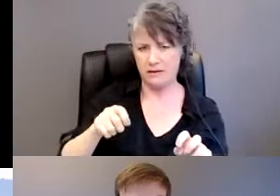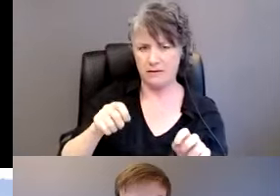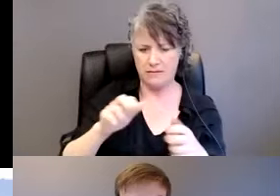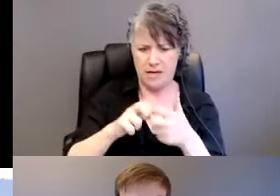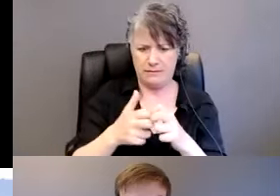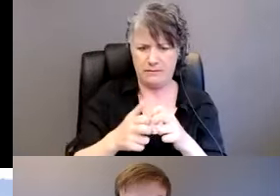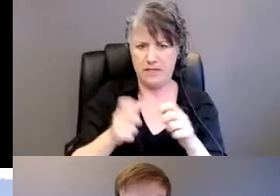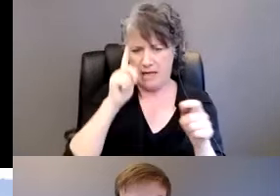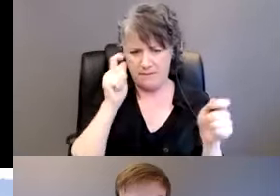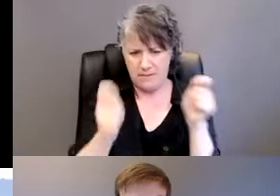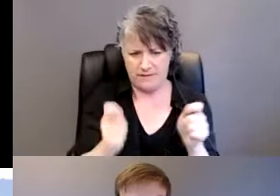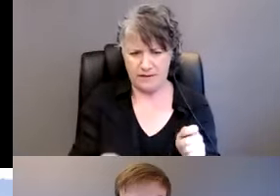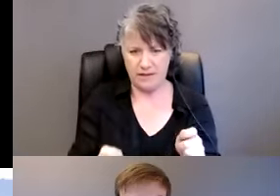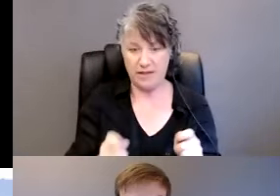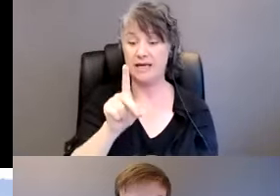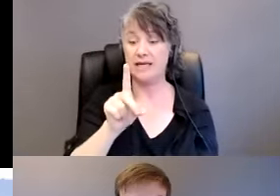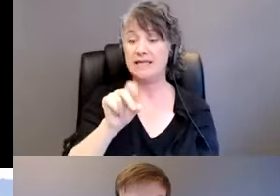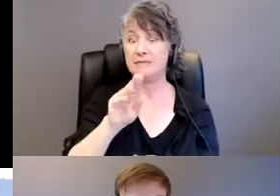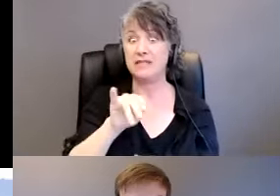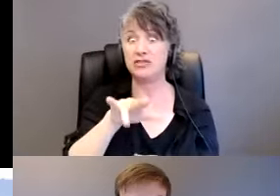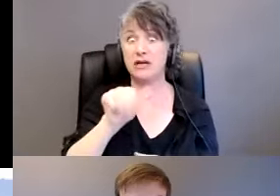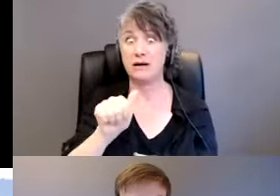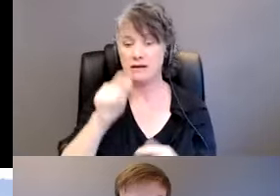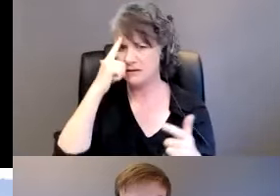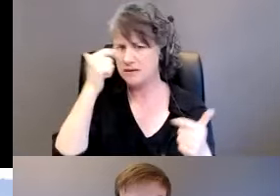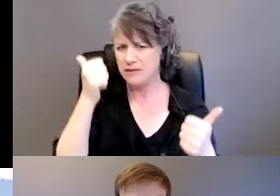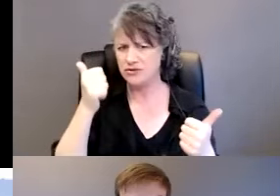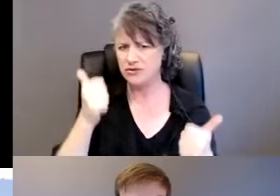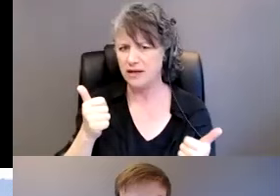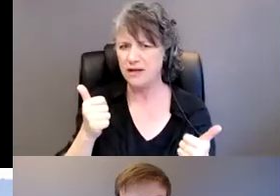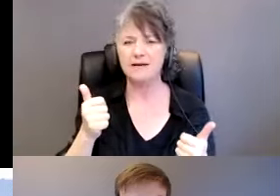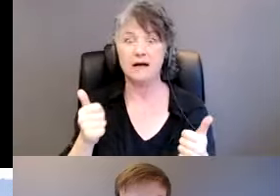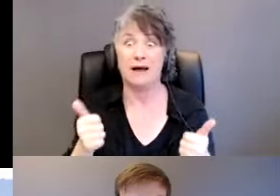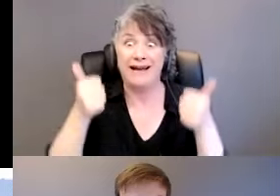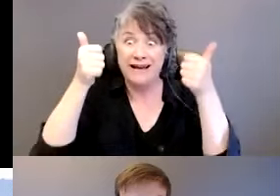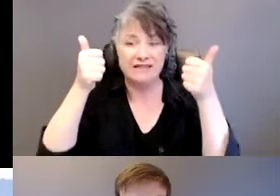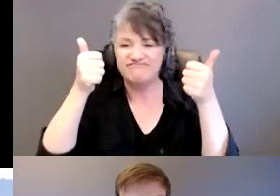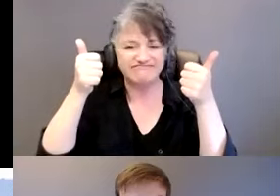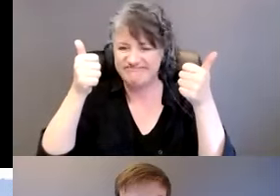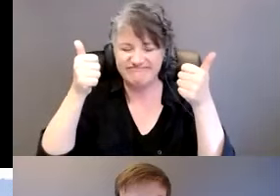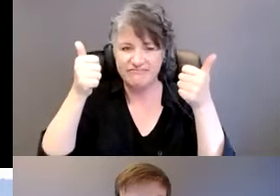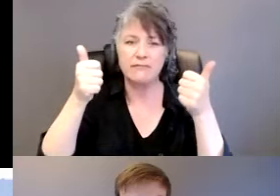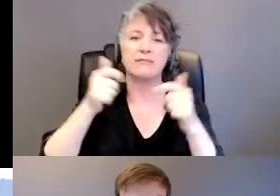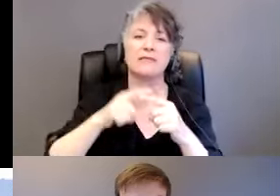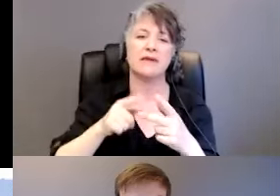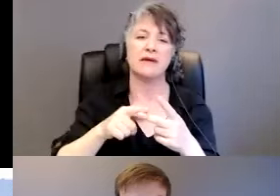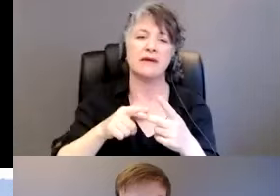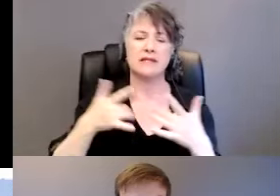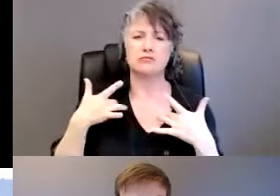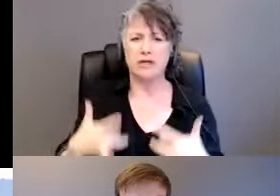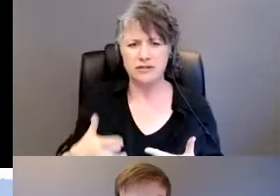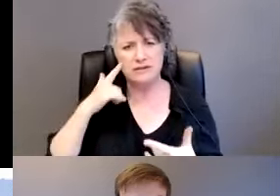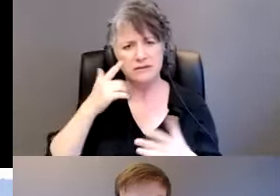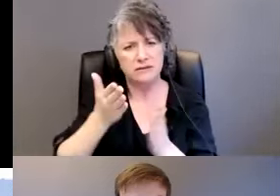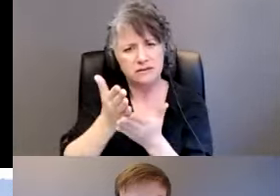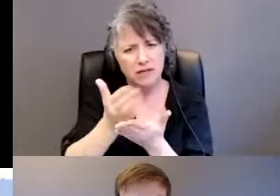Certain conditions like dementias, of course, are not reversible, but others, dementia, depression, psychosis, and delirium might be, and there might be